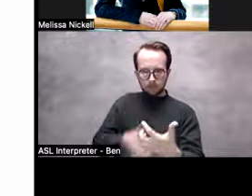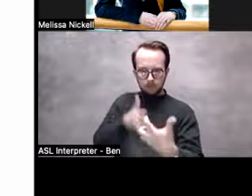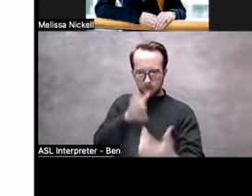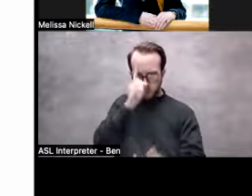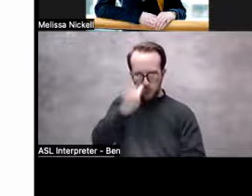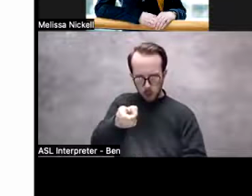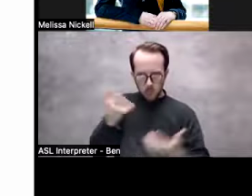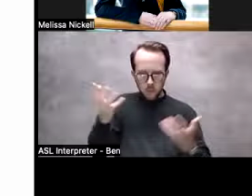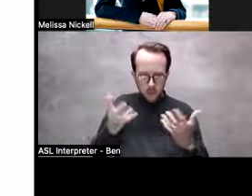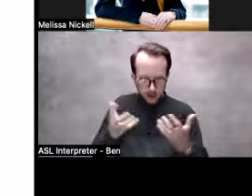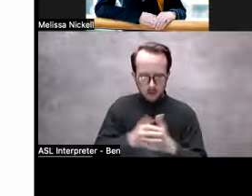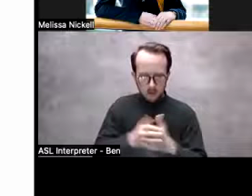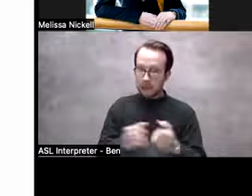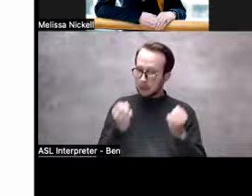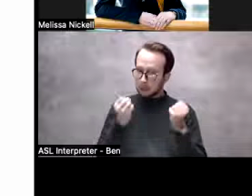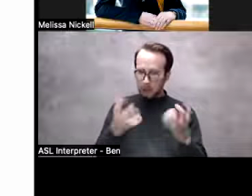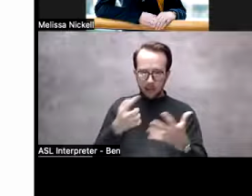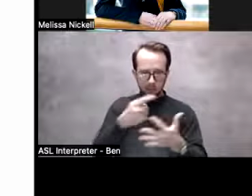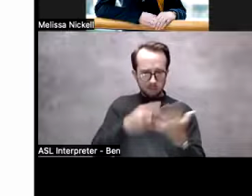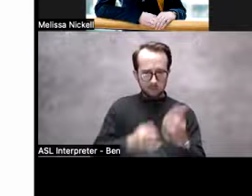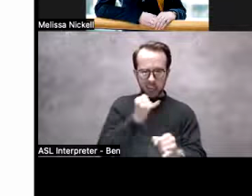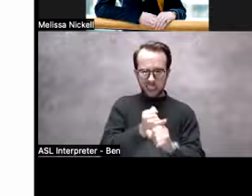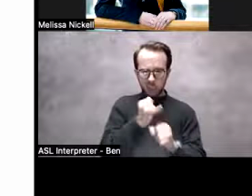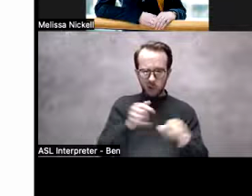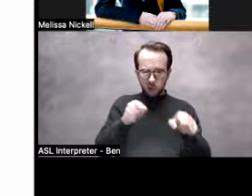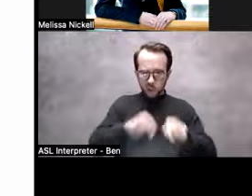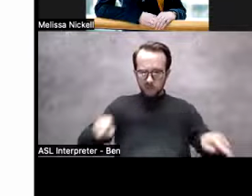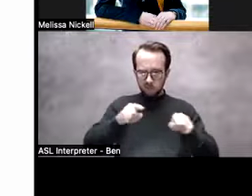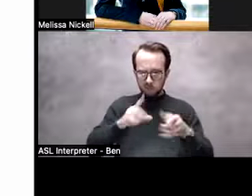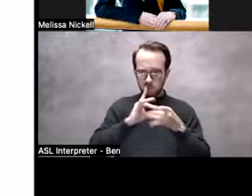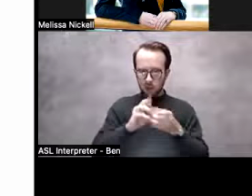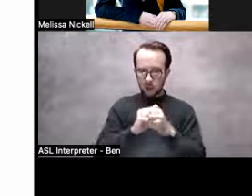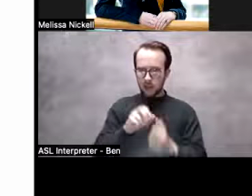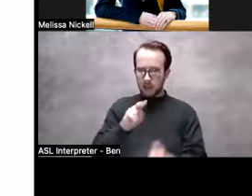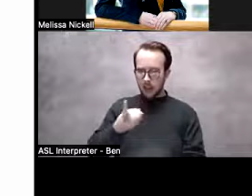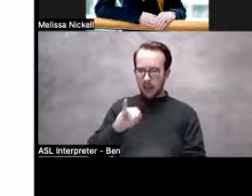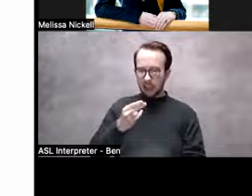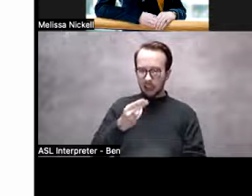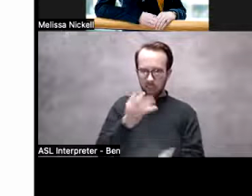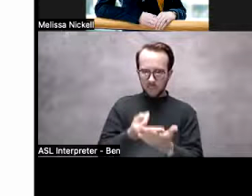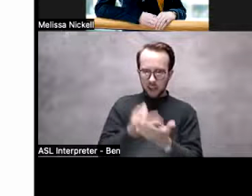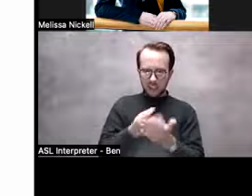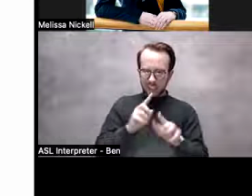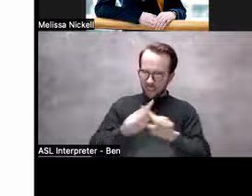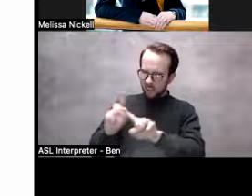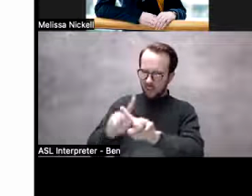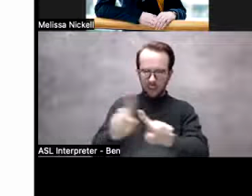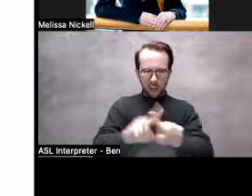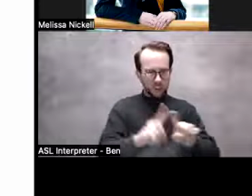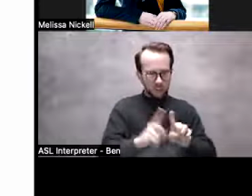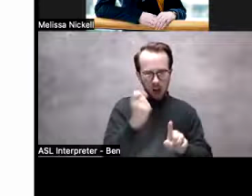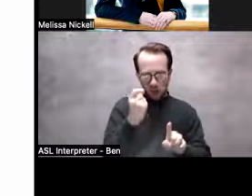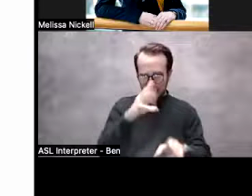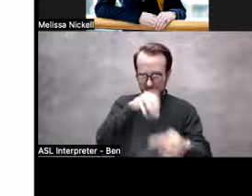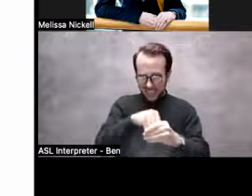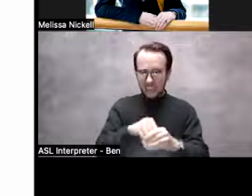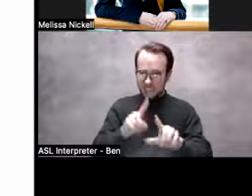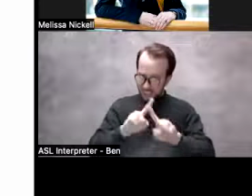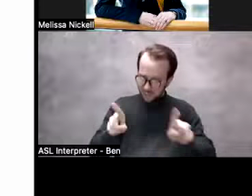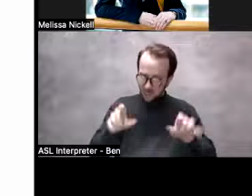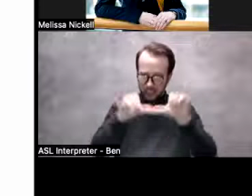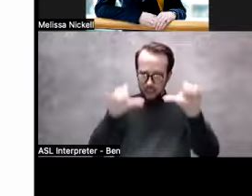There's many different institutes at NIH that fund different areas of research, and there's different funding mechanisms. And for